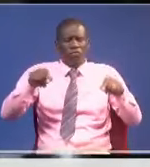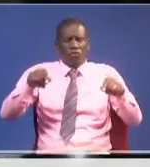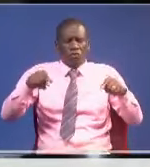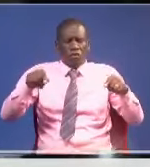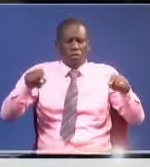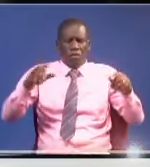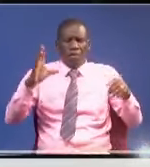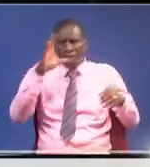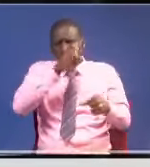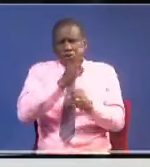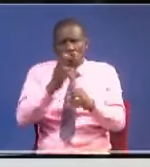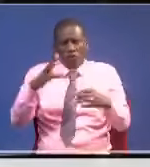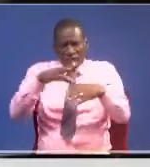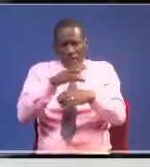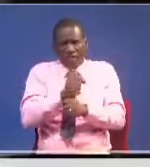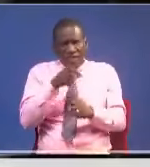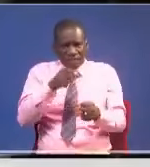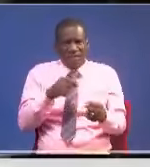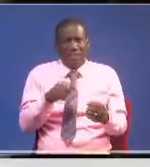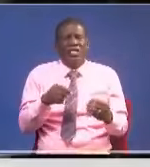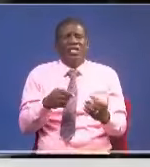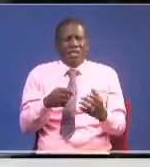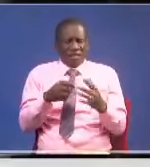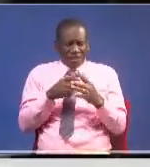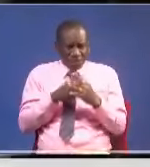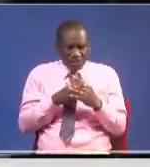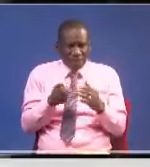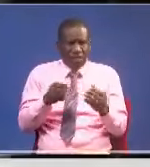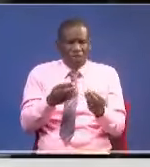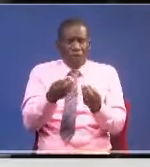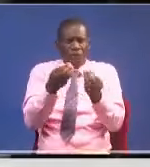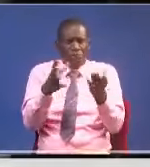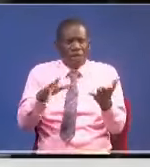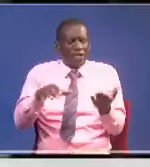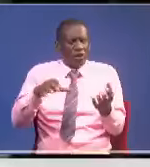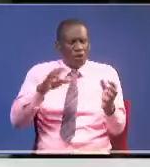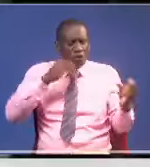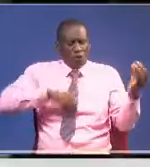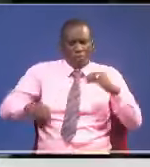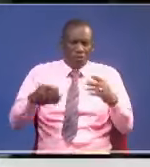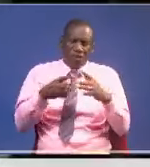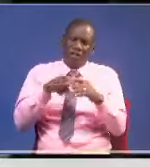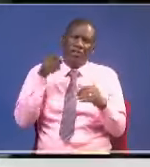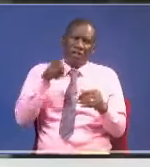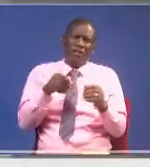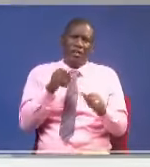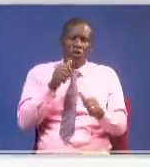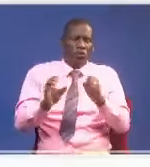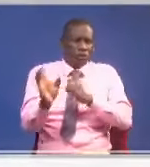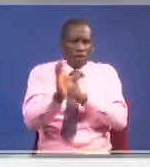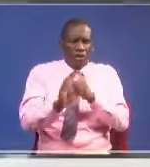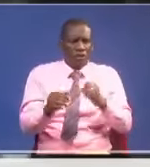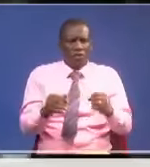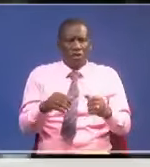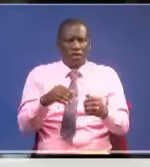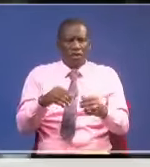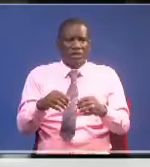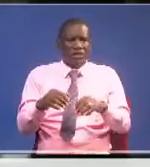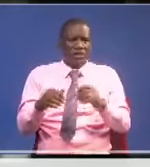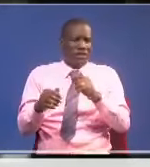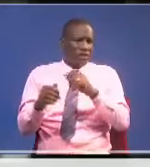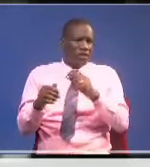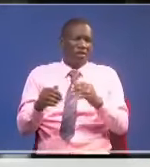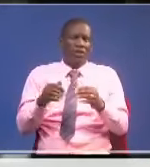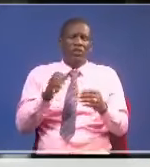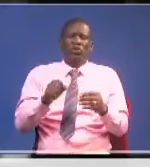interest is the bedrock of most of the mega corruption scandals that the country is grappling with.